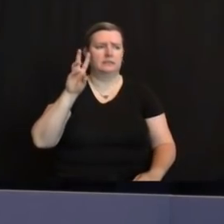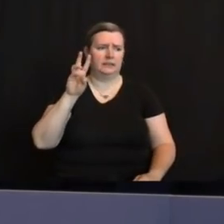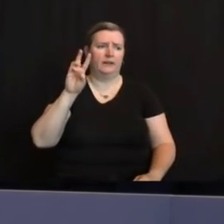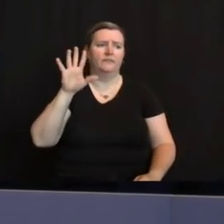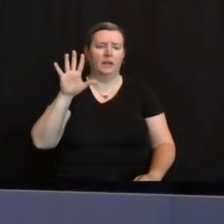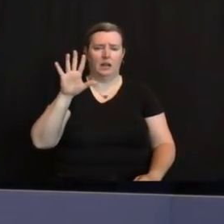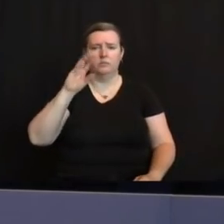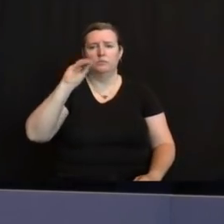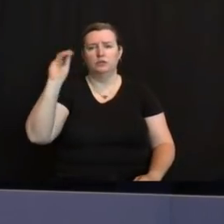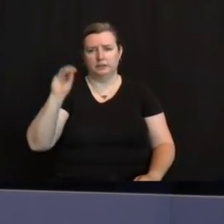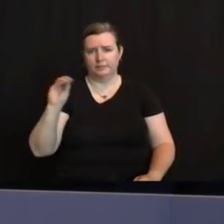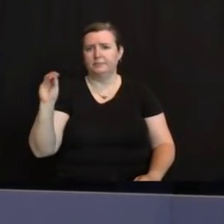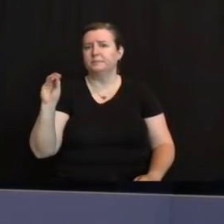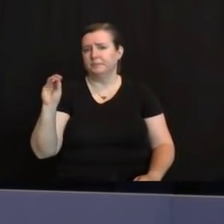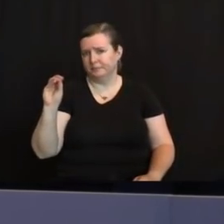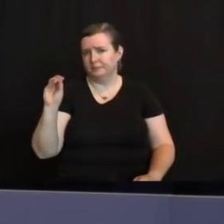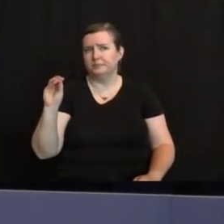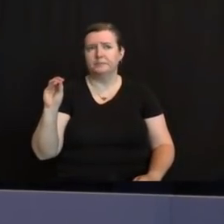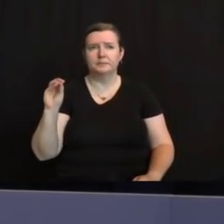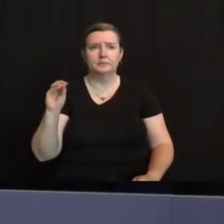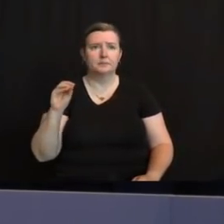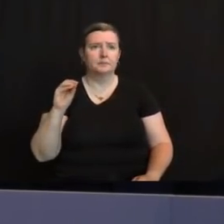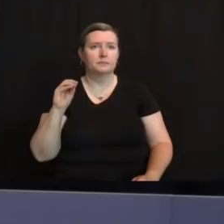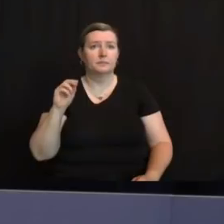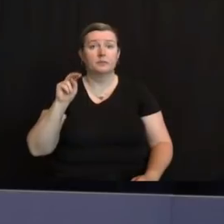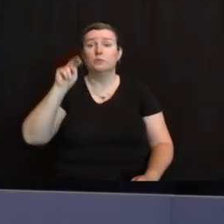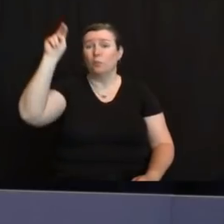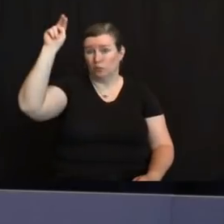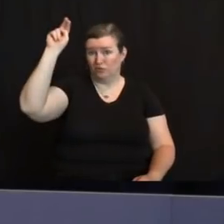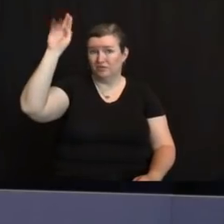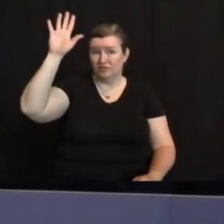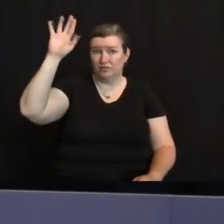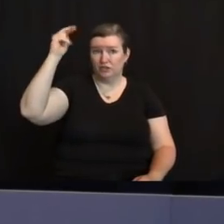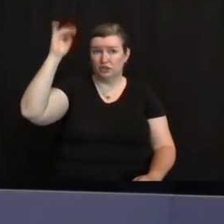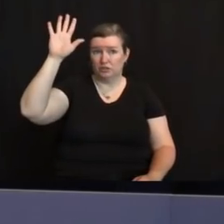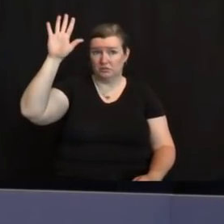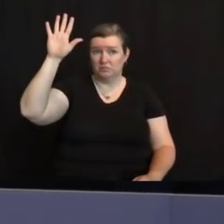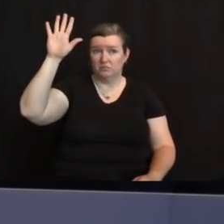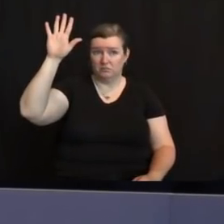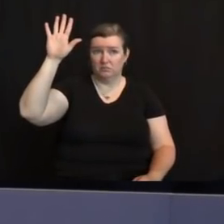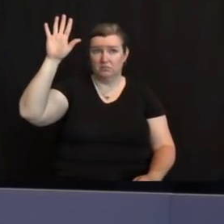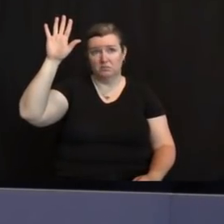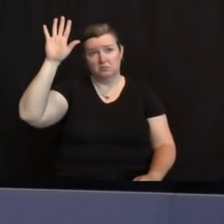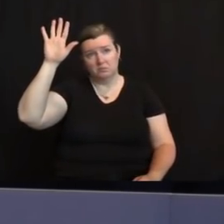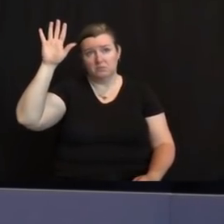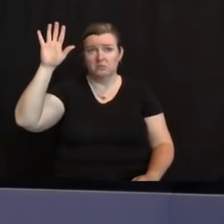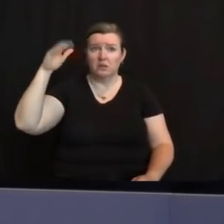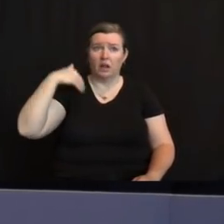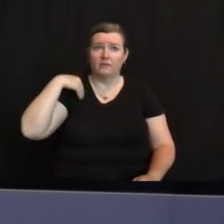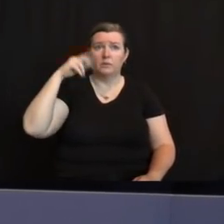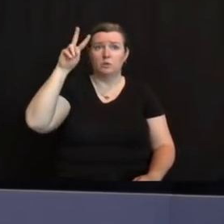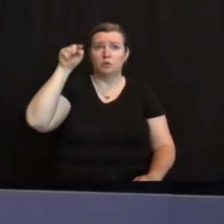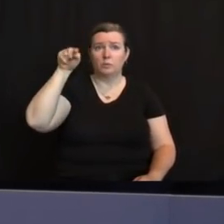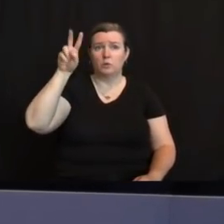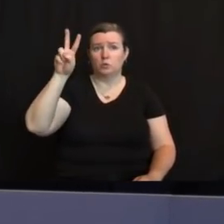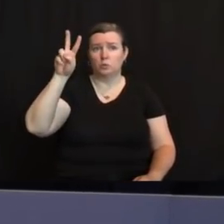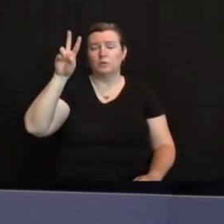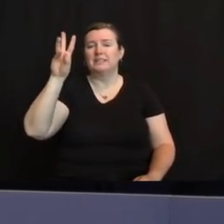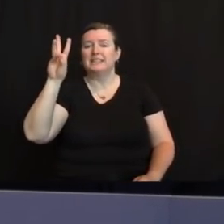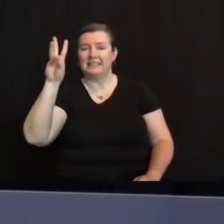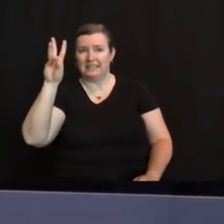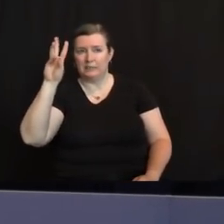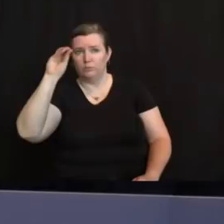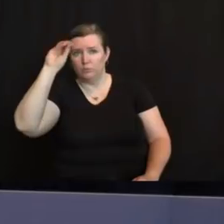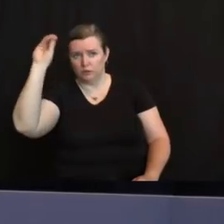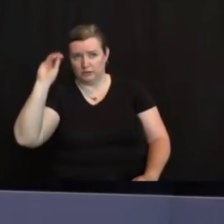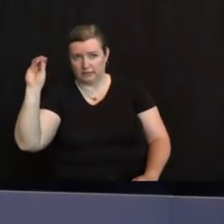3.65%. The northern region, as of June 21st, is reporting 2.26%.